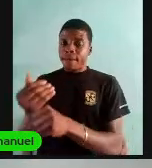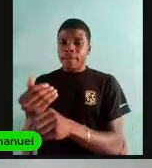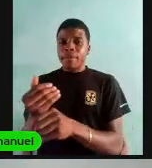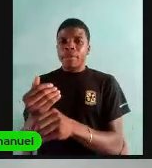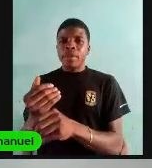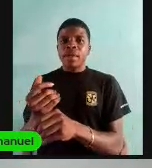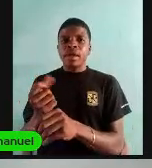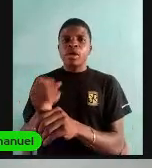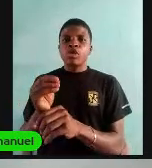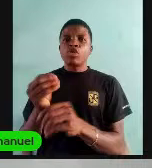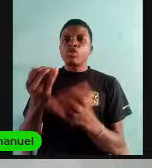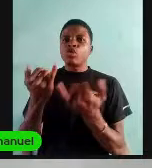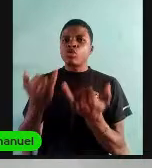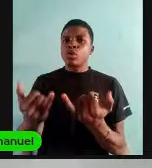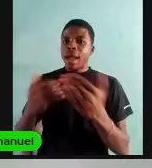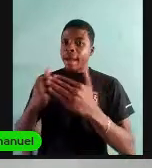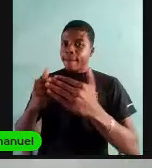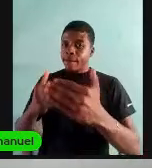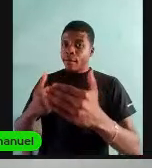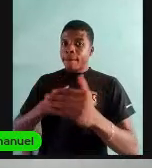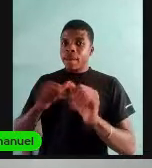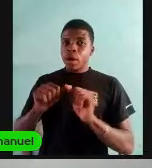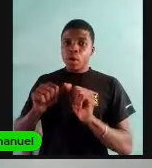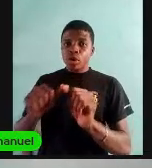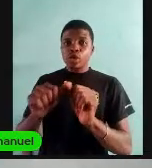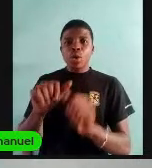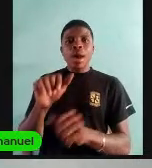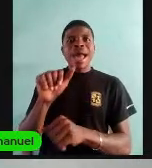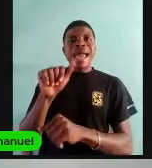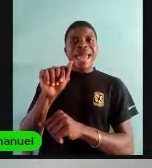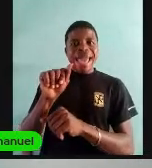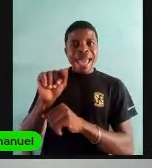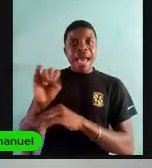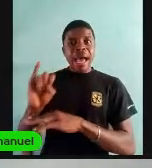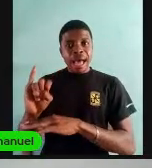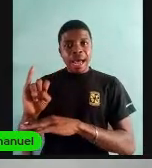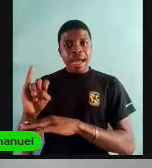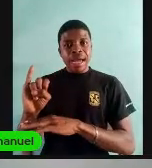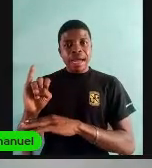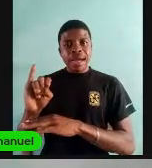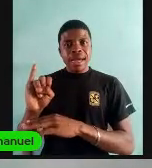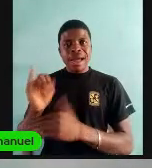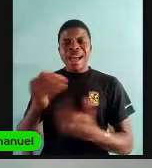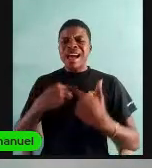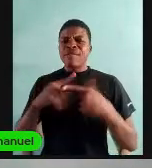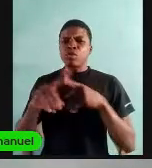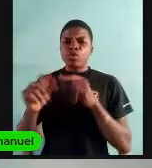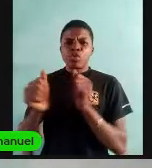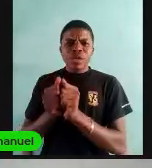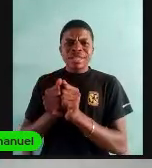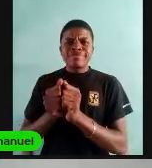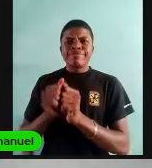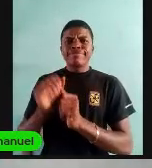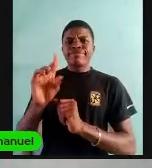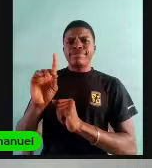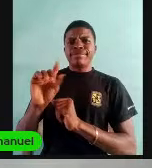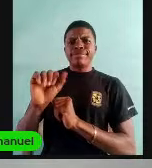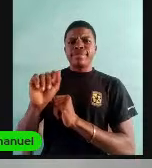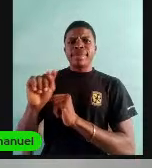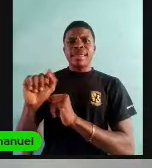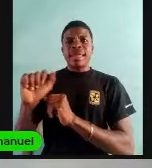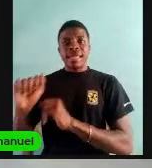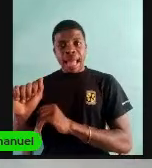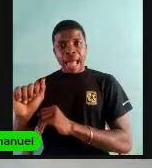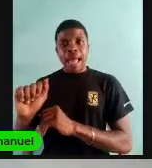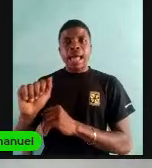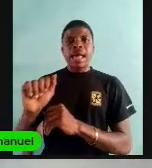before I actually proceed right now, artificial intelligence comprises of data analysis, data science, machine learning,